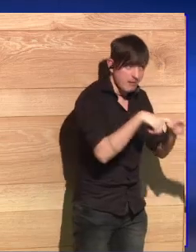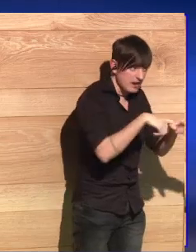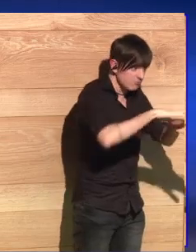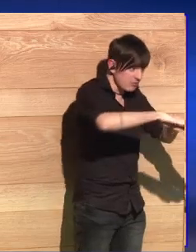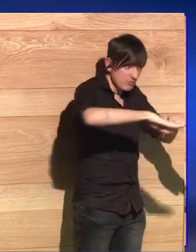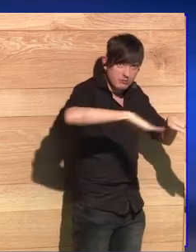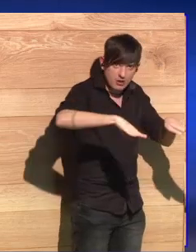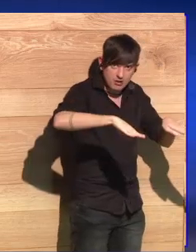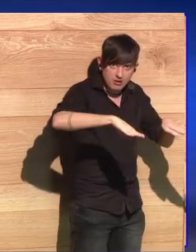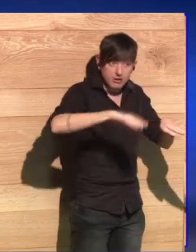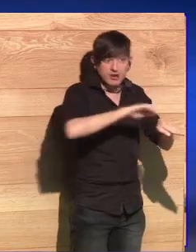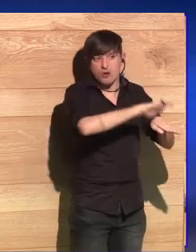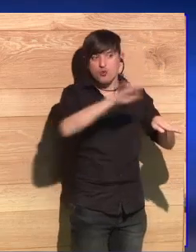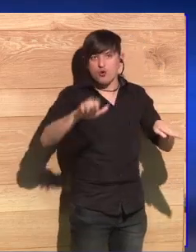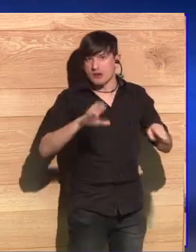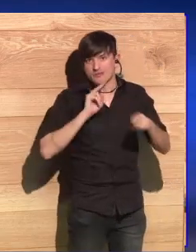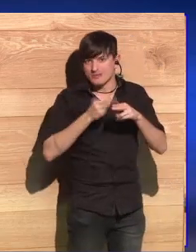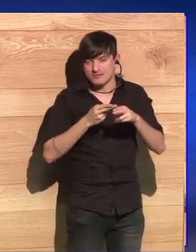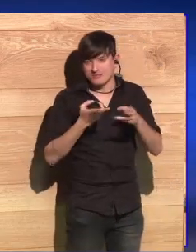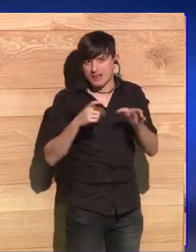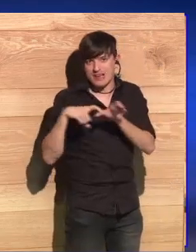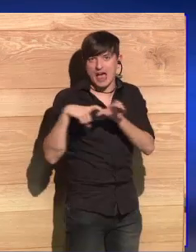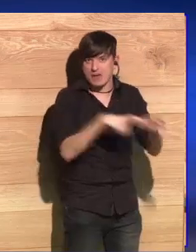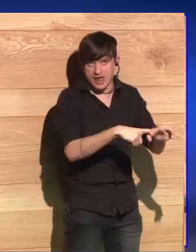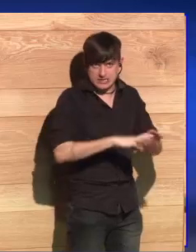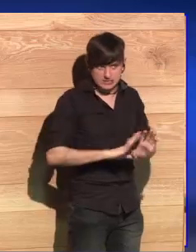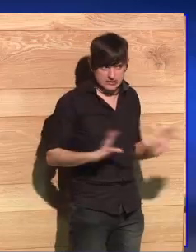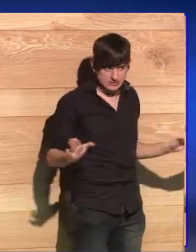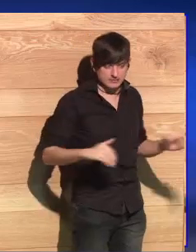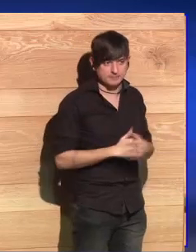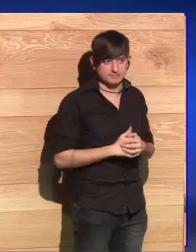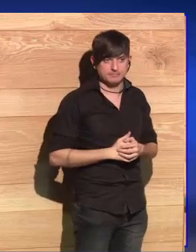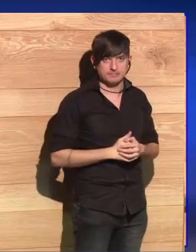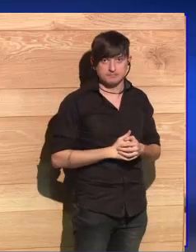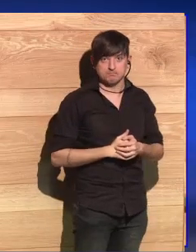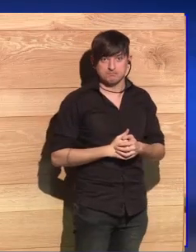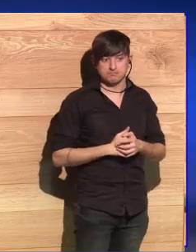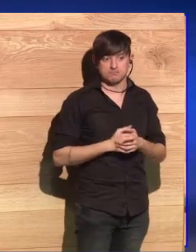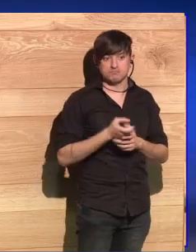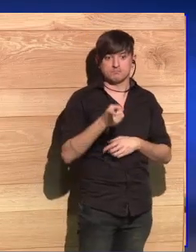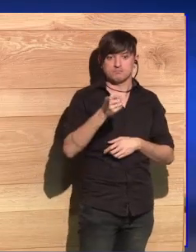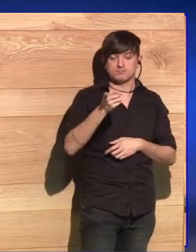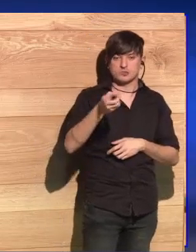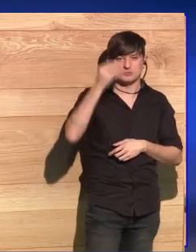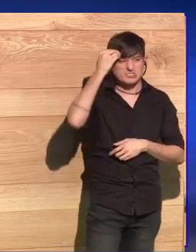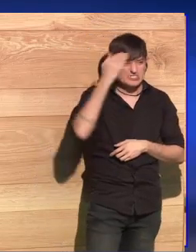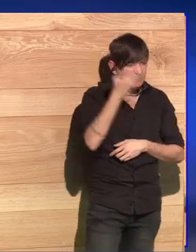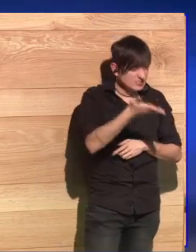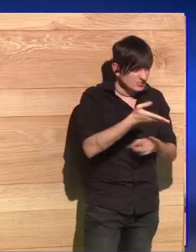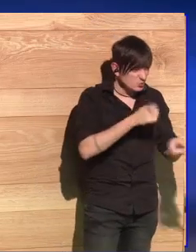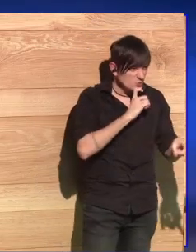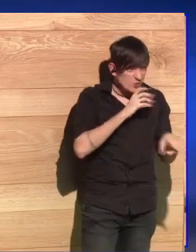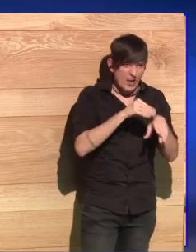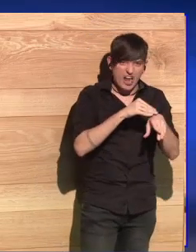call them caravans. I thought, oh, how could these guys be alcoholics and have a trailer? It wasn't that.